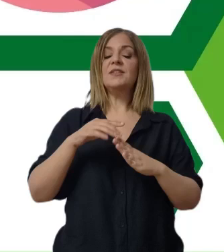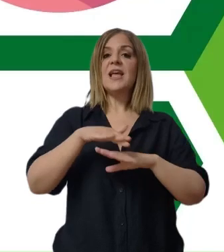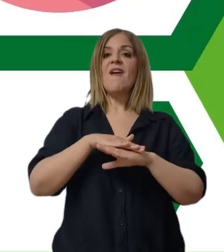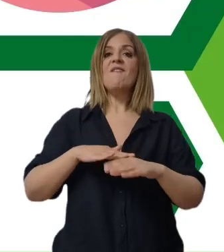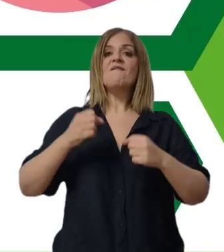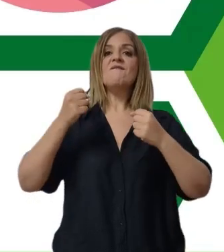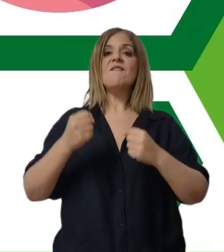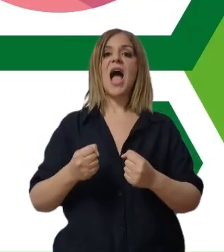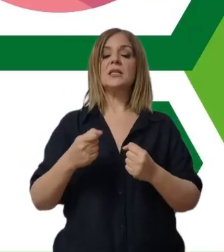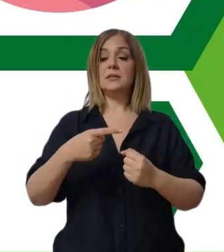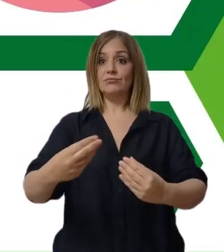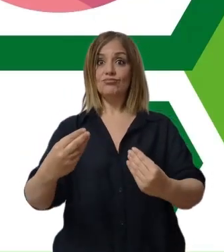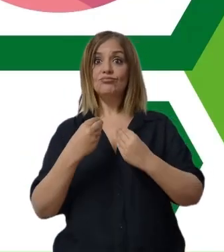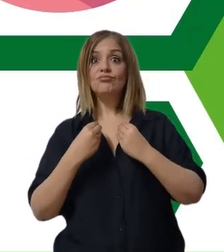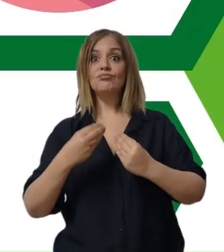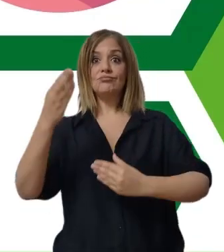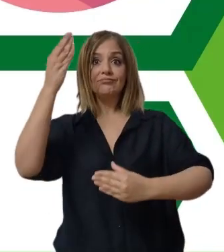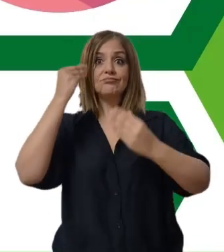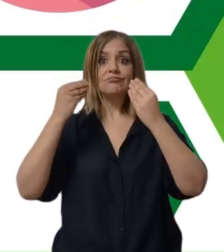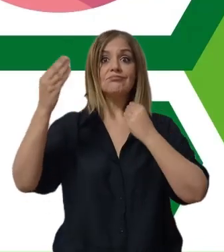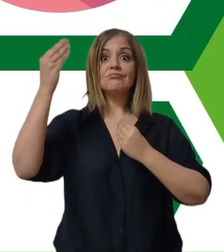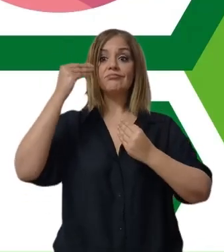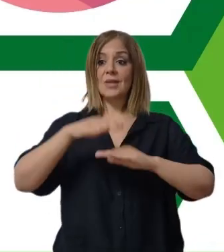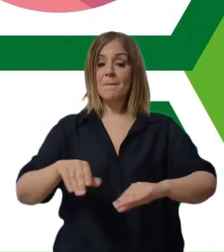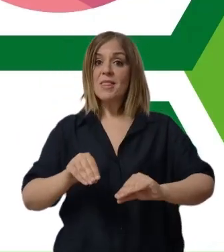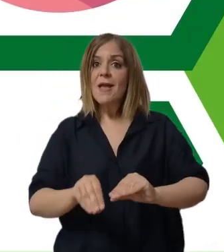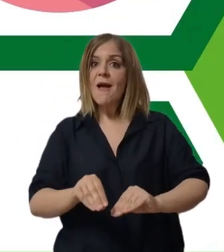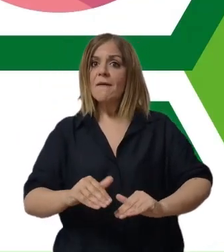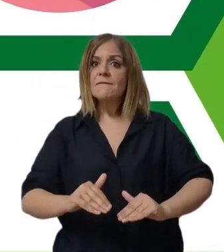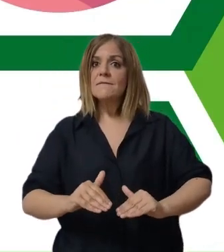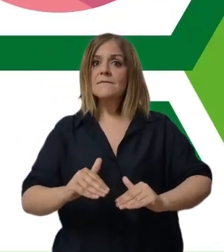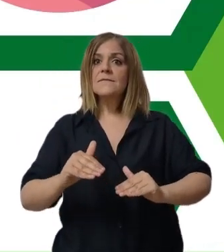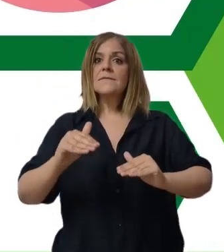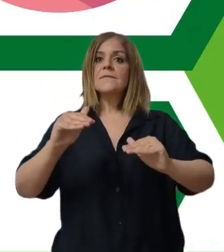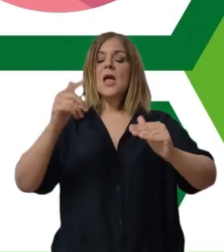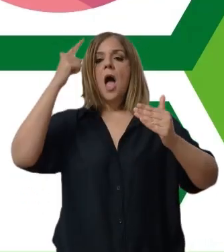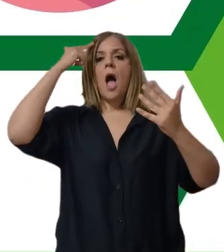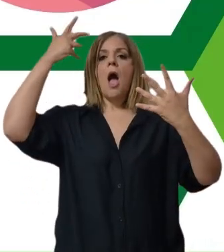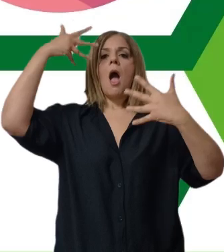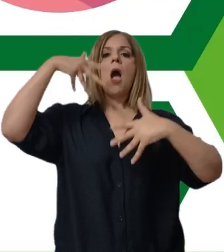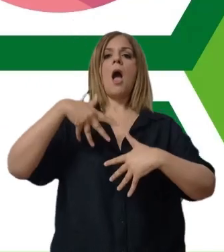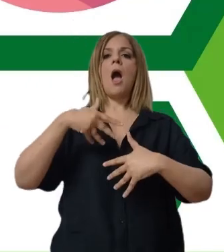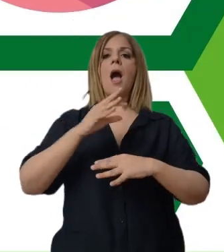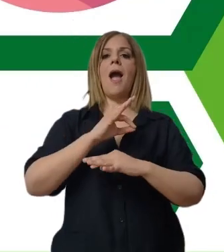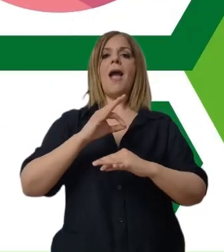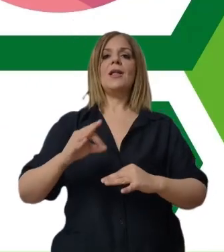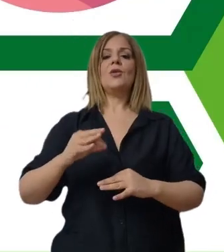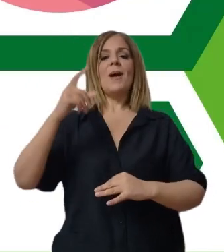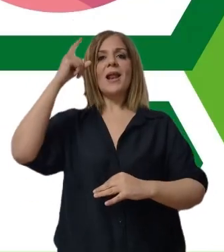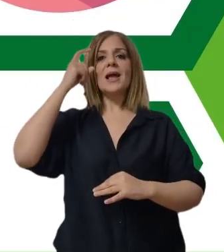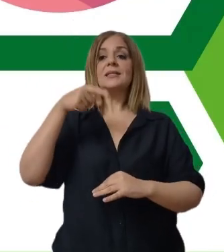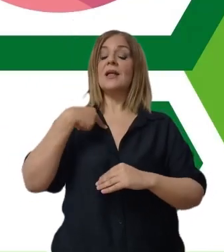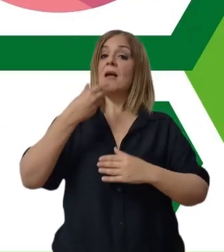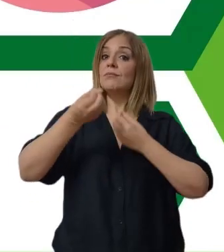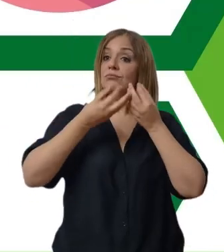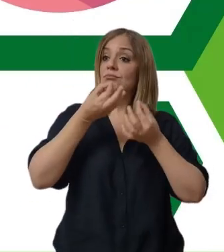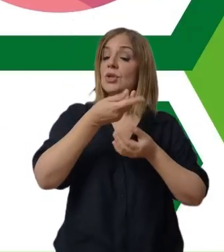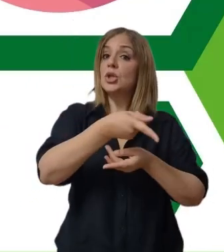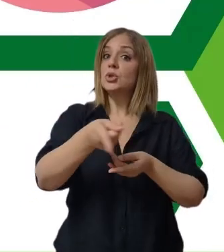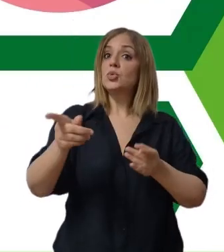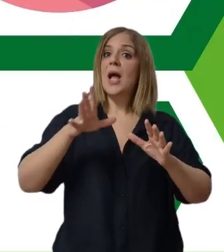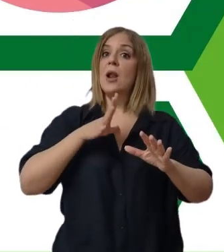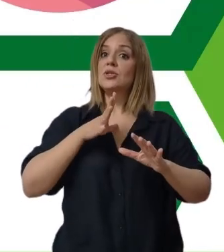knowledge and teach sustainable practices to children, then they will learn, and they will learn other people as well how